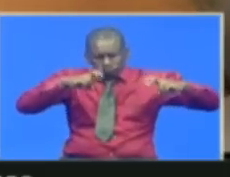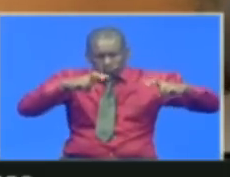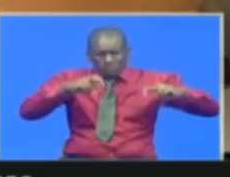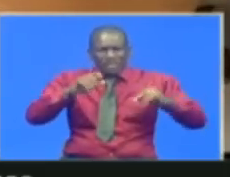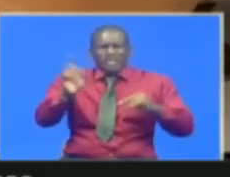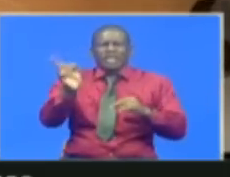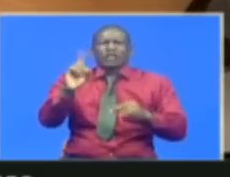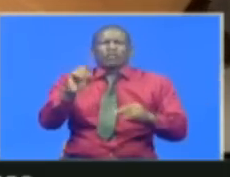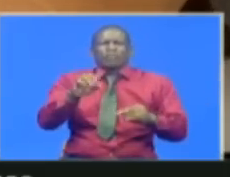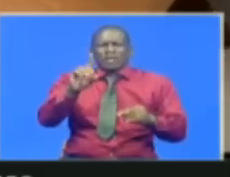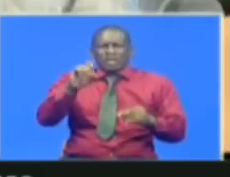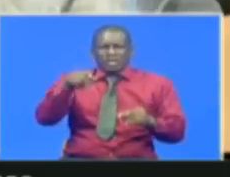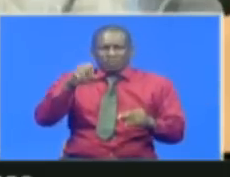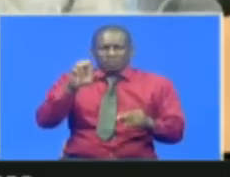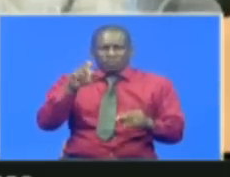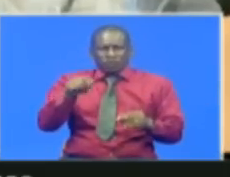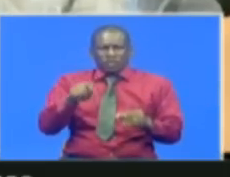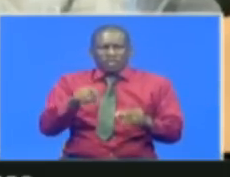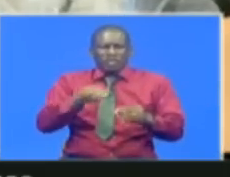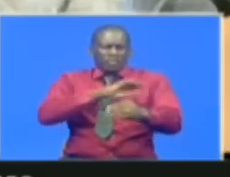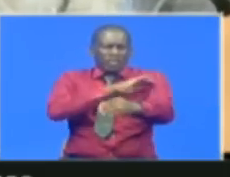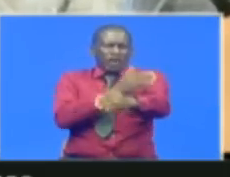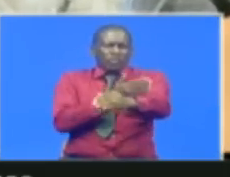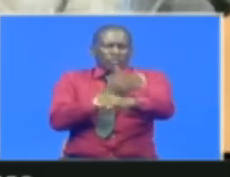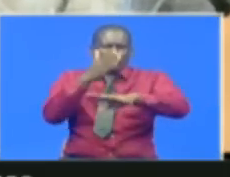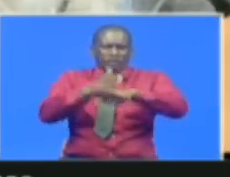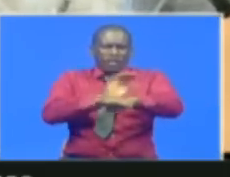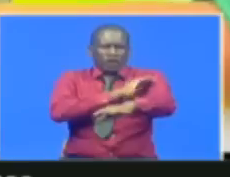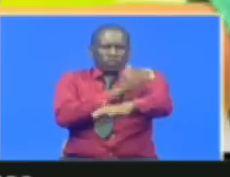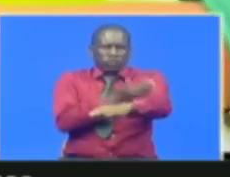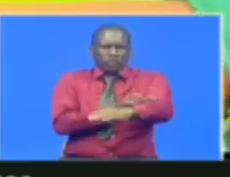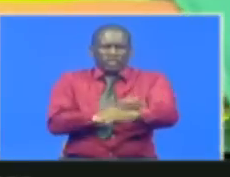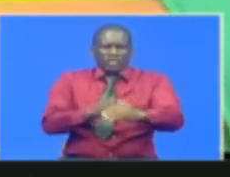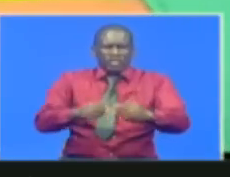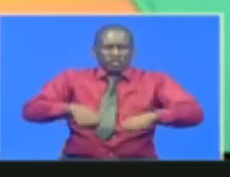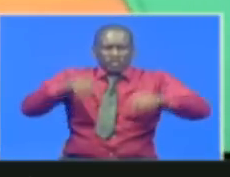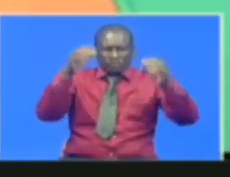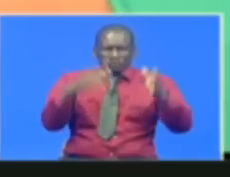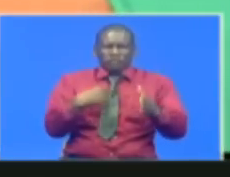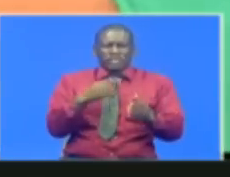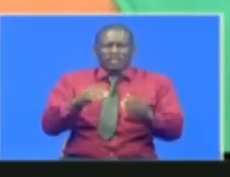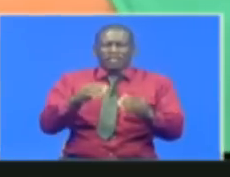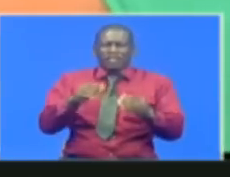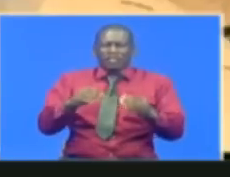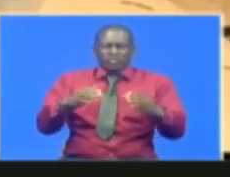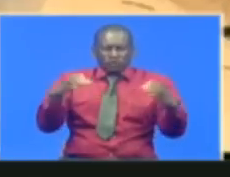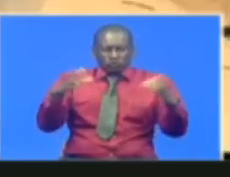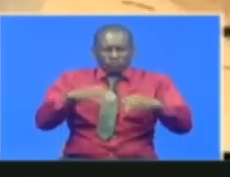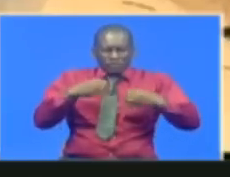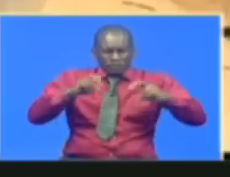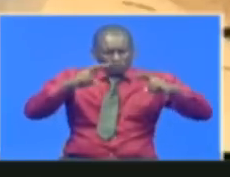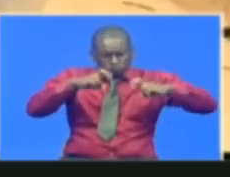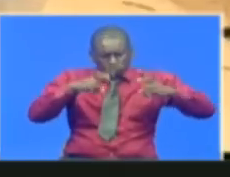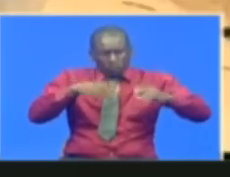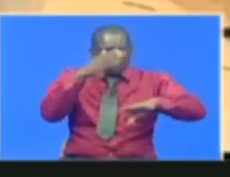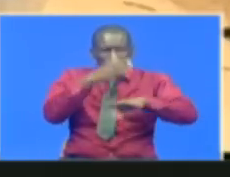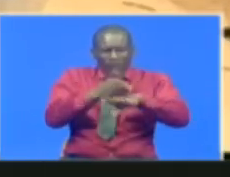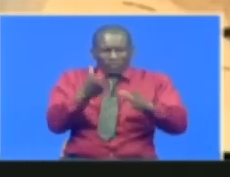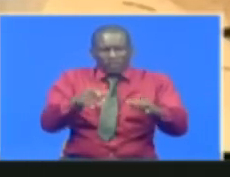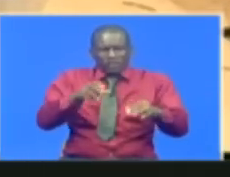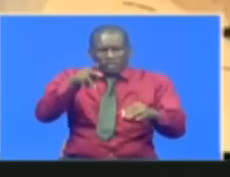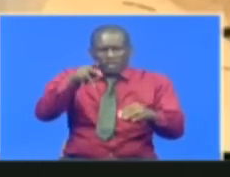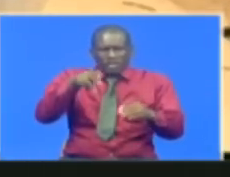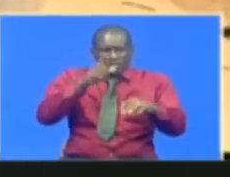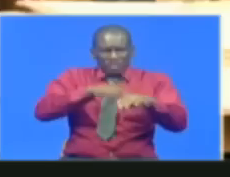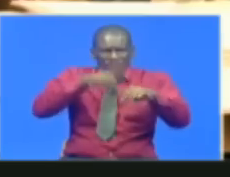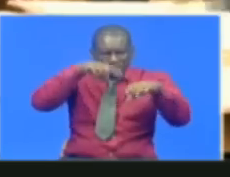Nairobi, the authority's chairperson, Flora Mutahi, said the agency is strengthening its capacity to detect counterfeit products at the ports of entry